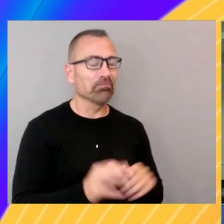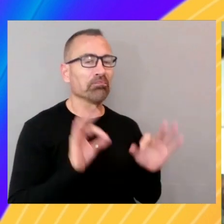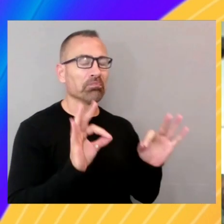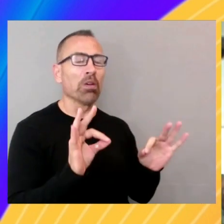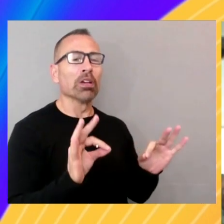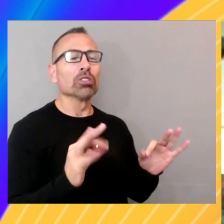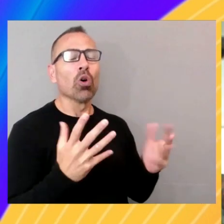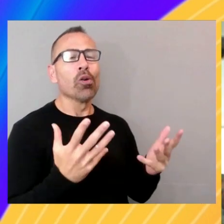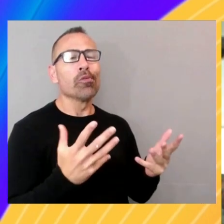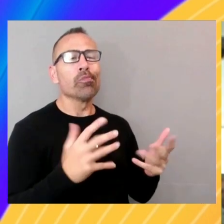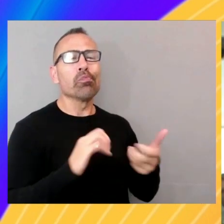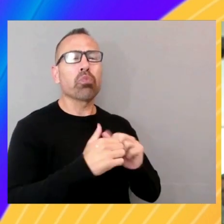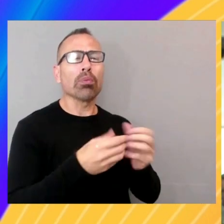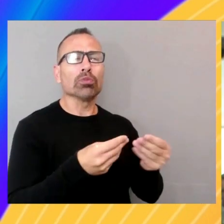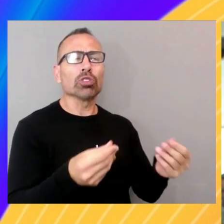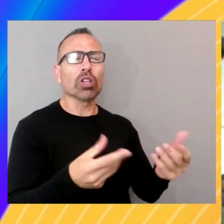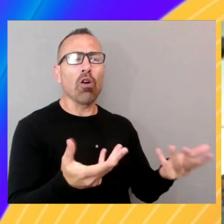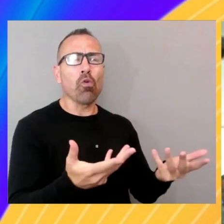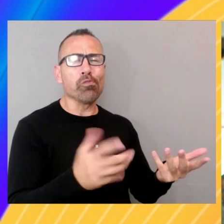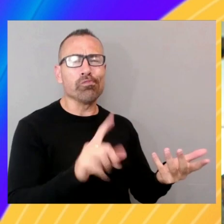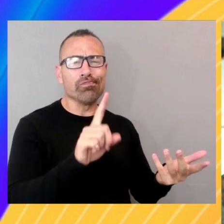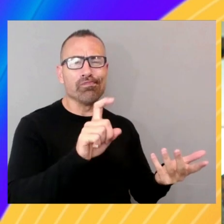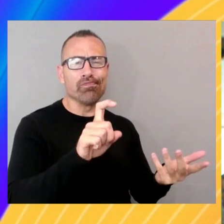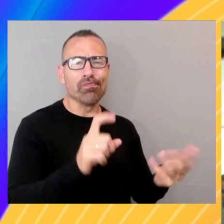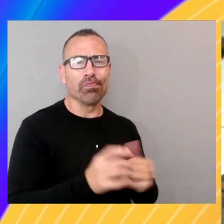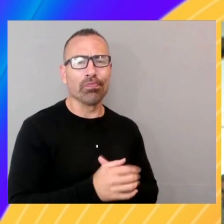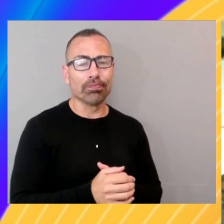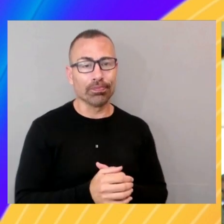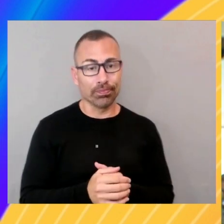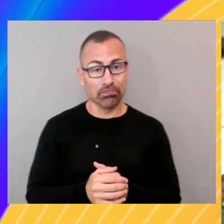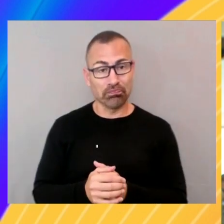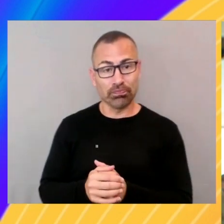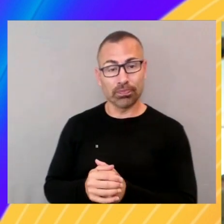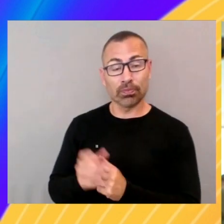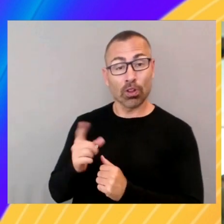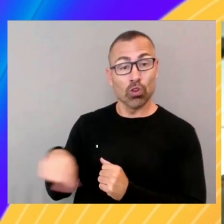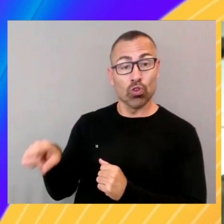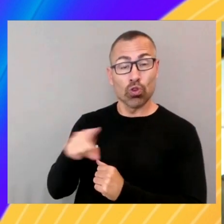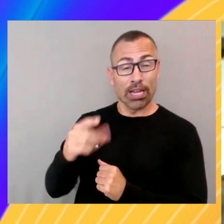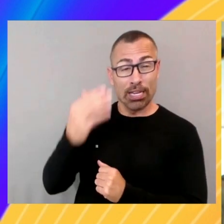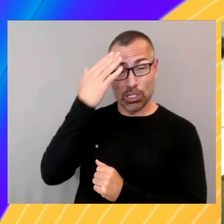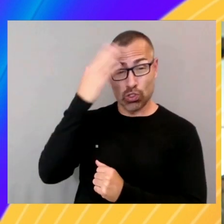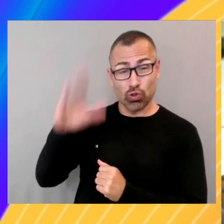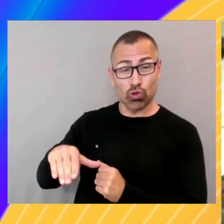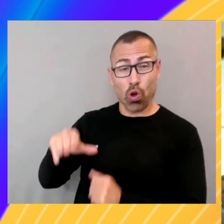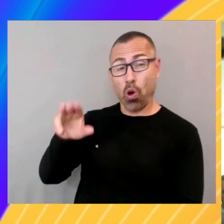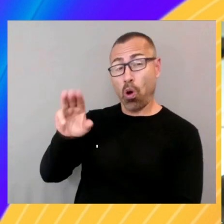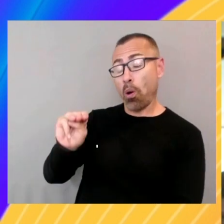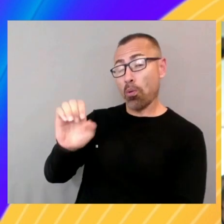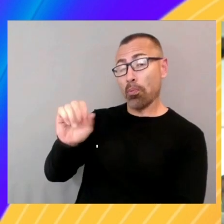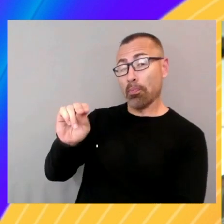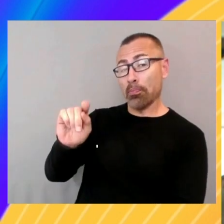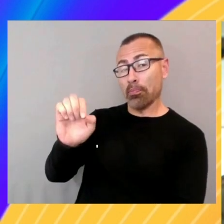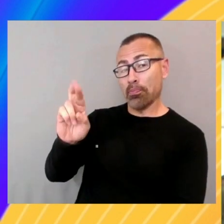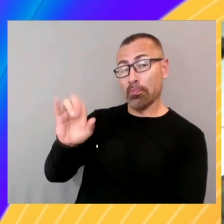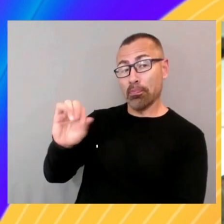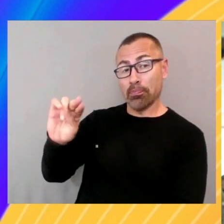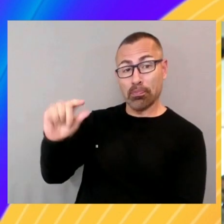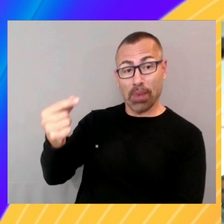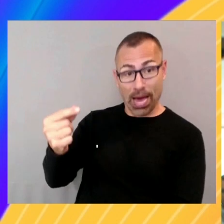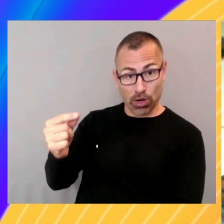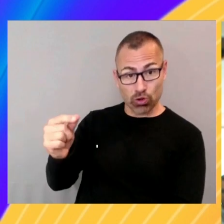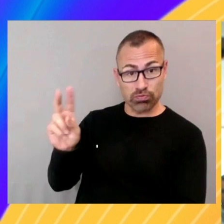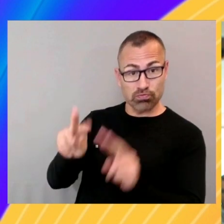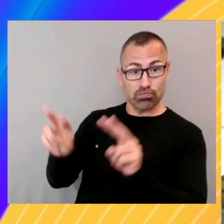So everyone's familiar with monitoring, right? But what monitoring doesn't tell you is what's happening inside your system and why it's happening. And that's